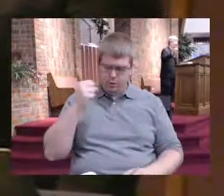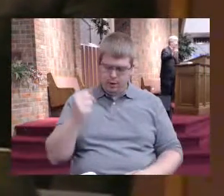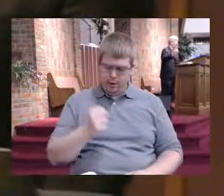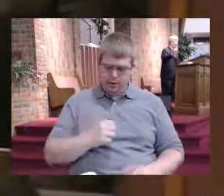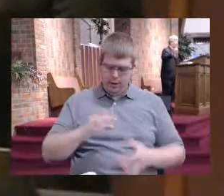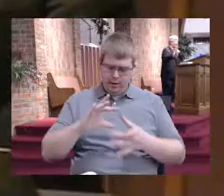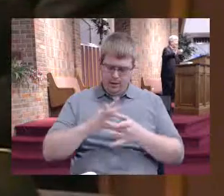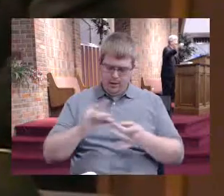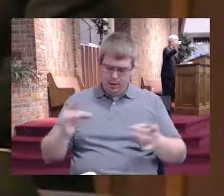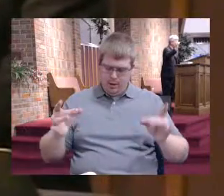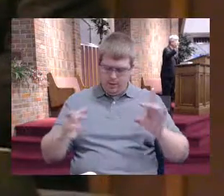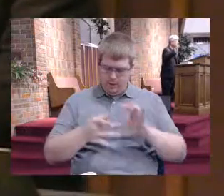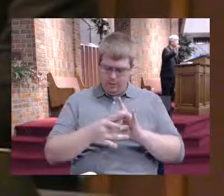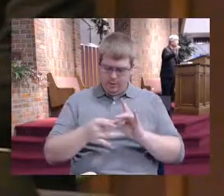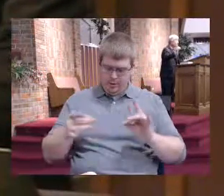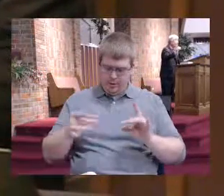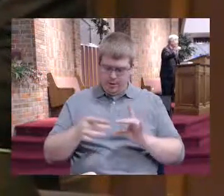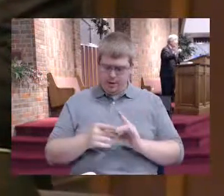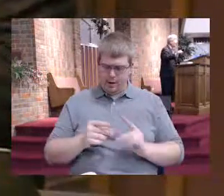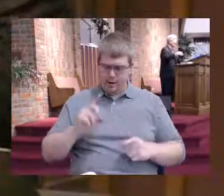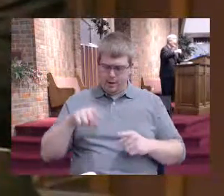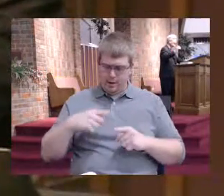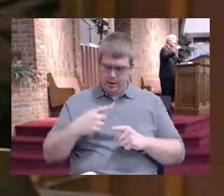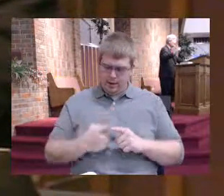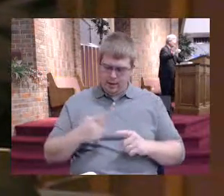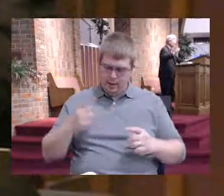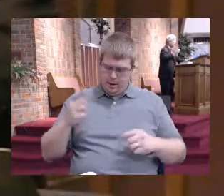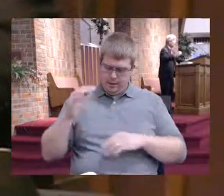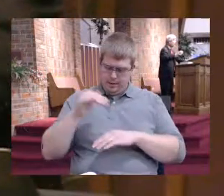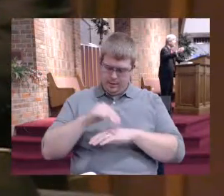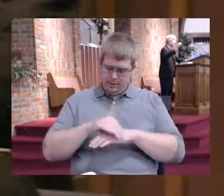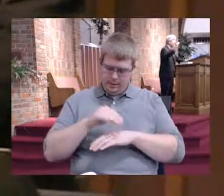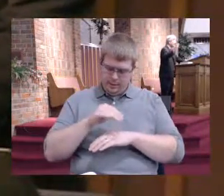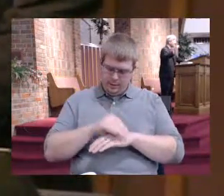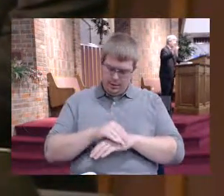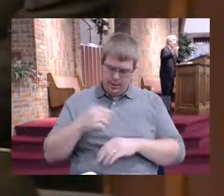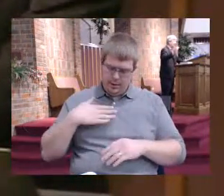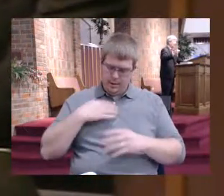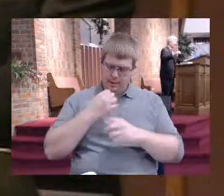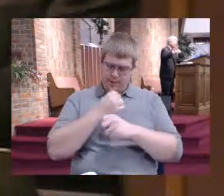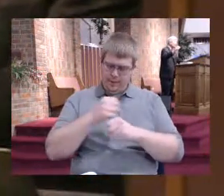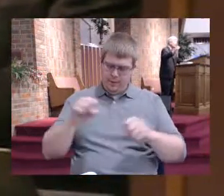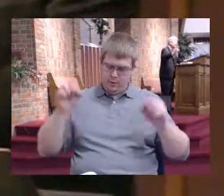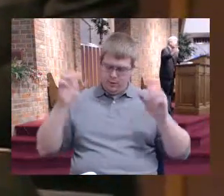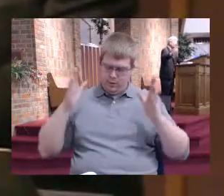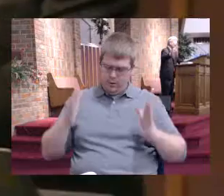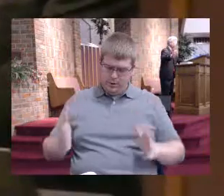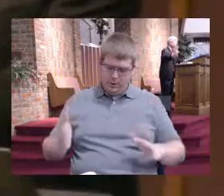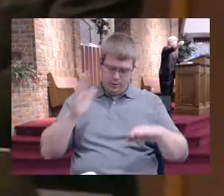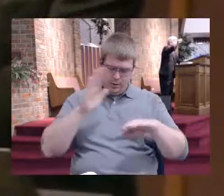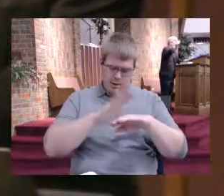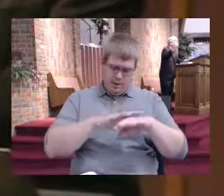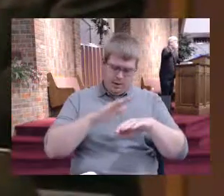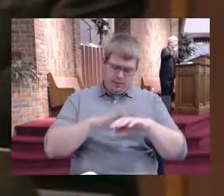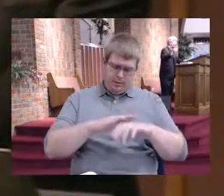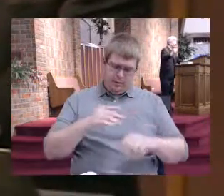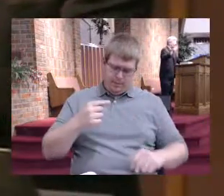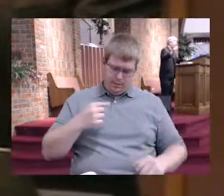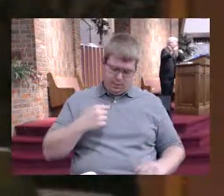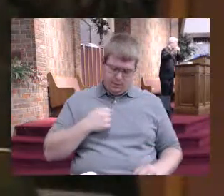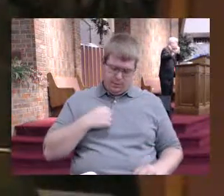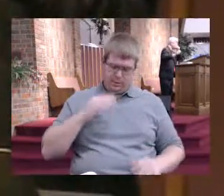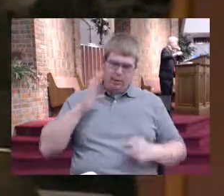story. Then the twilight falls and my Savior calls, I shall